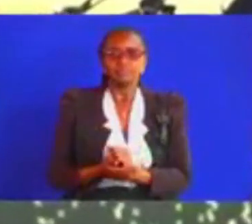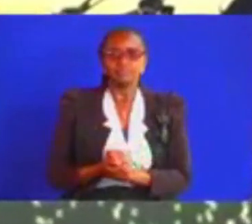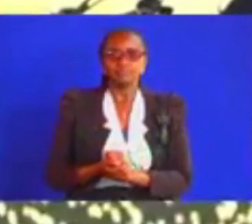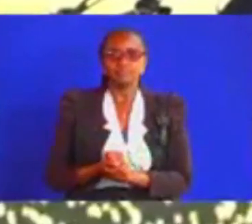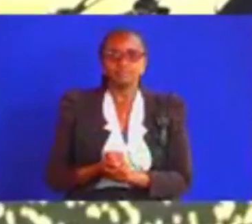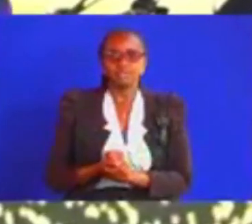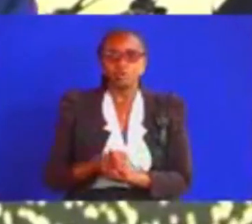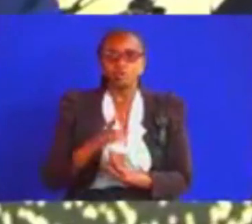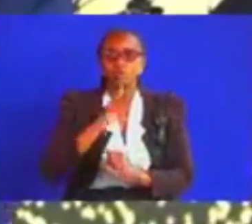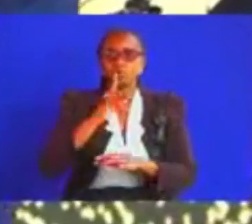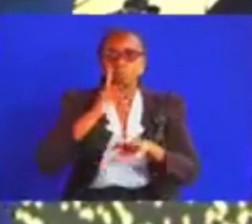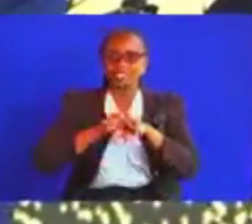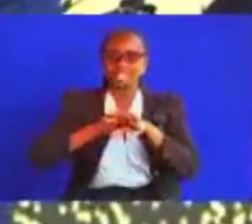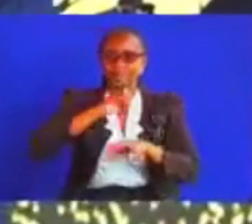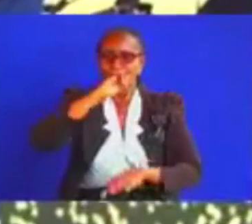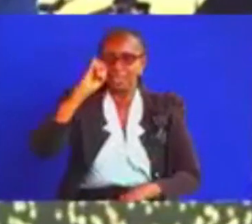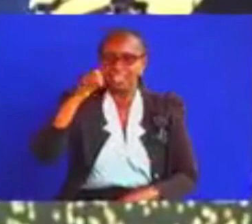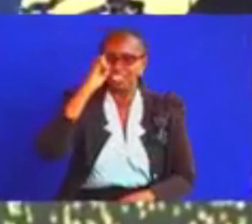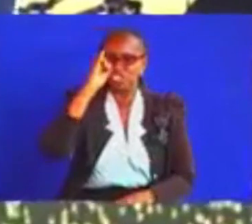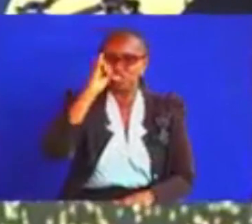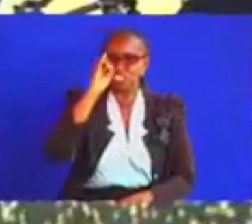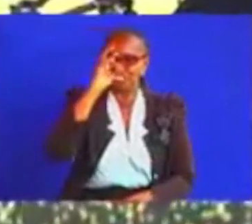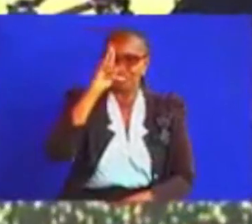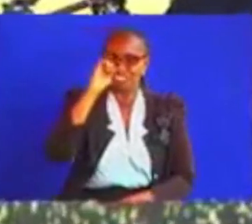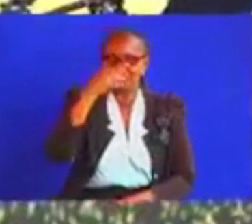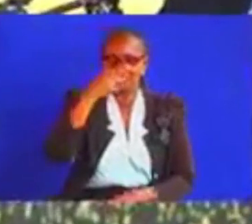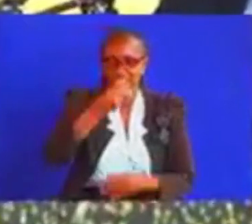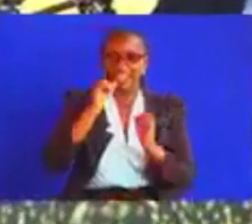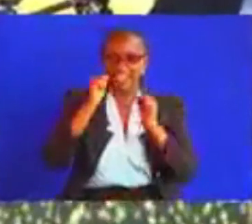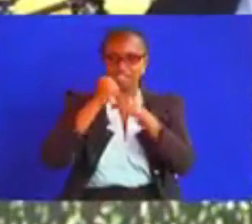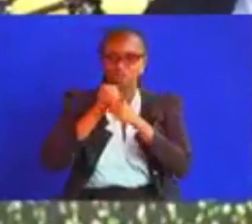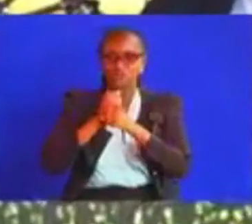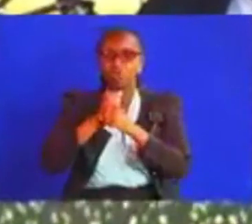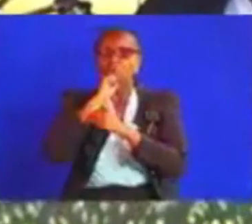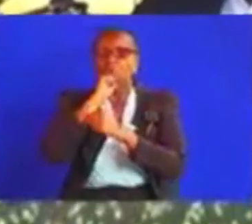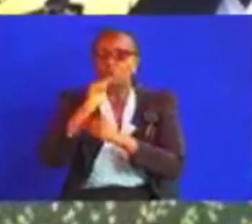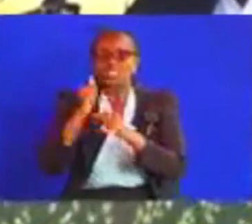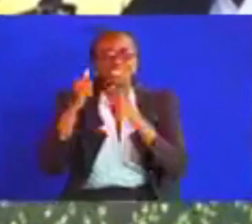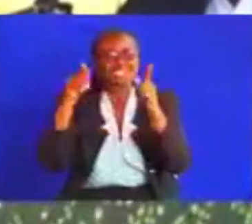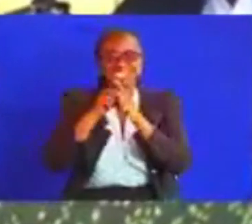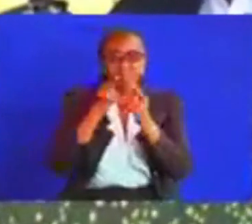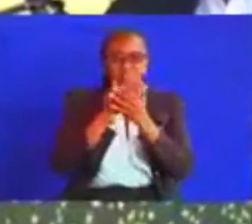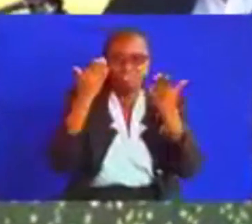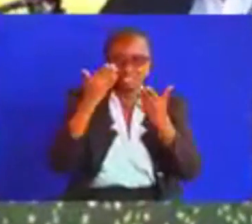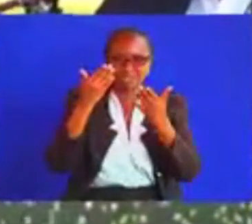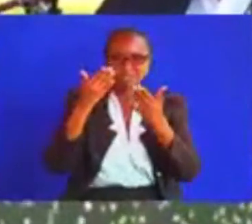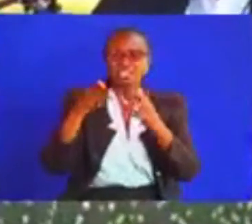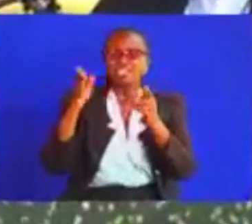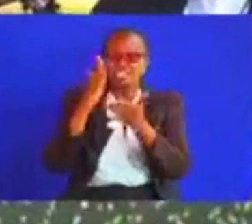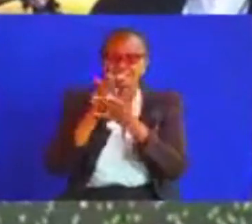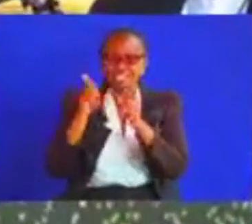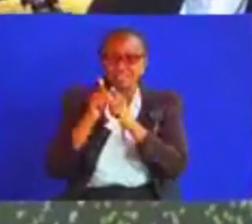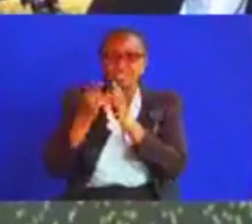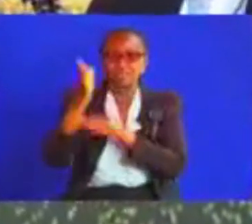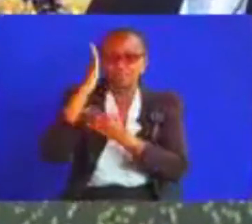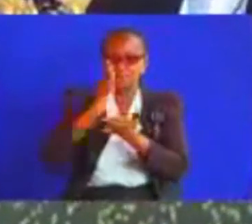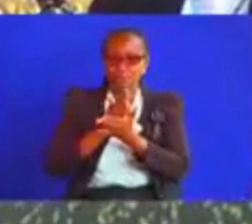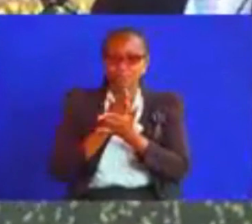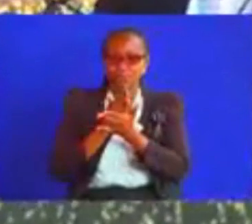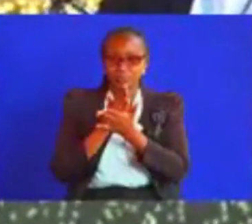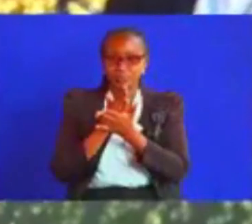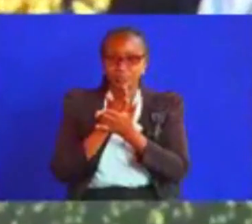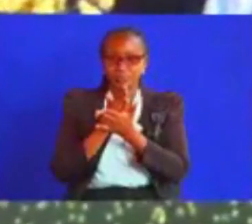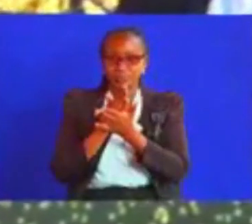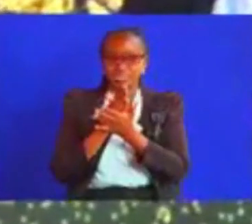So what Jireh will do is not the same thing as what Sikenu will do, even though it's the same God doing them.